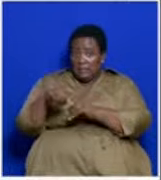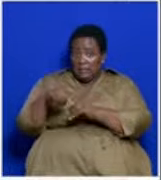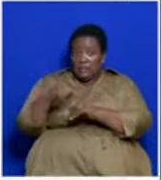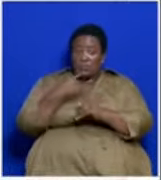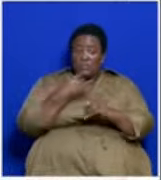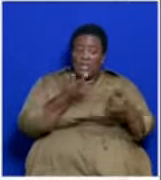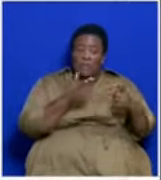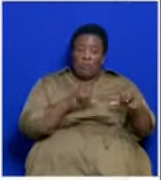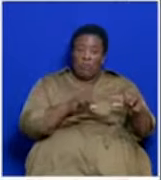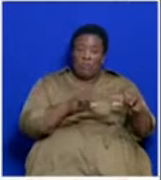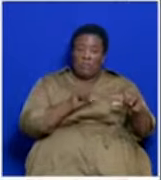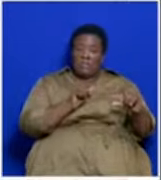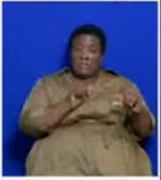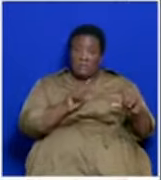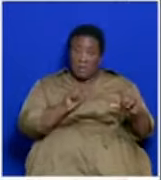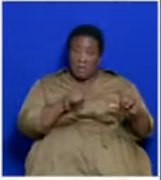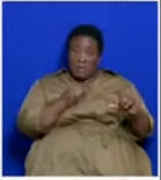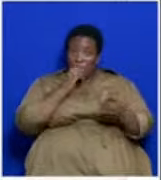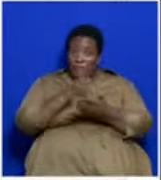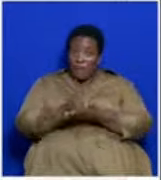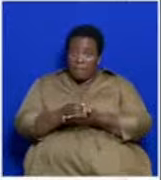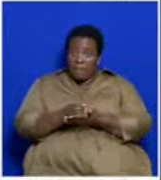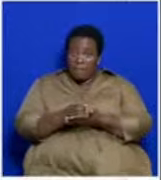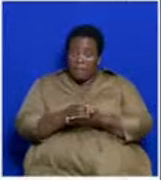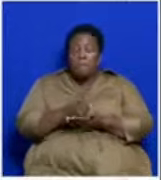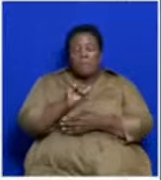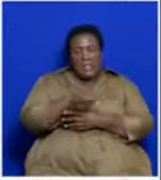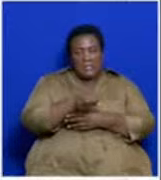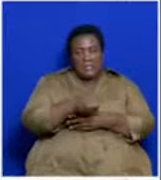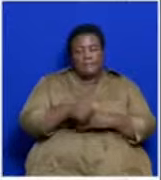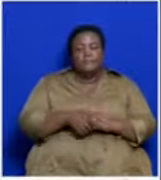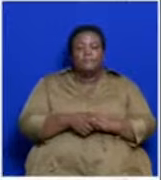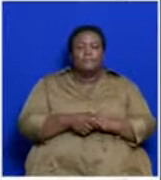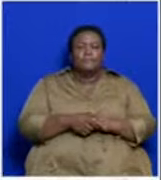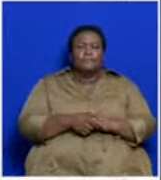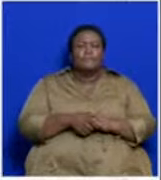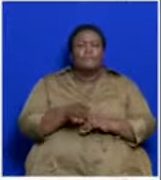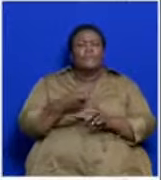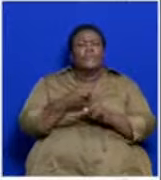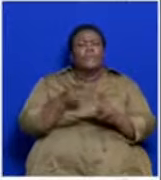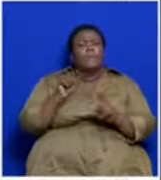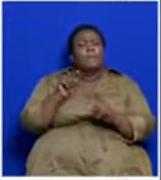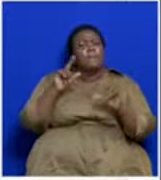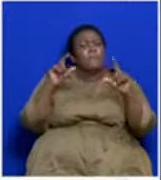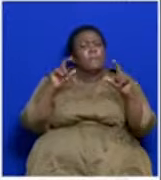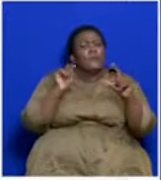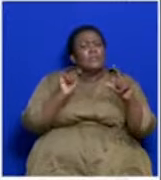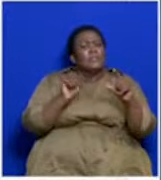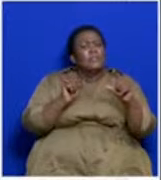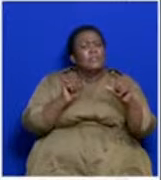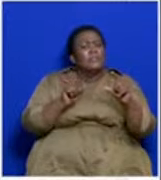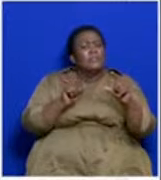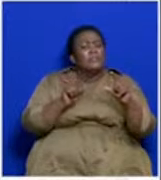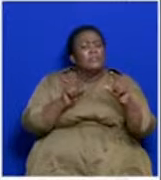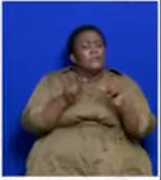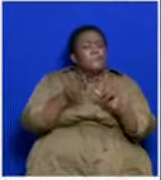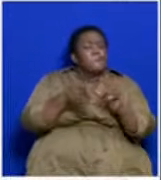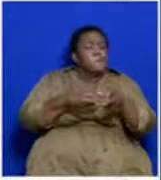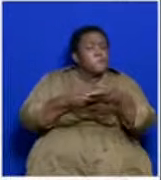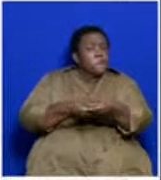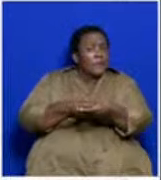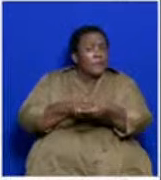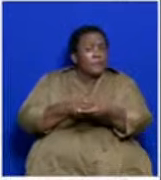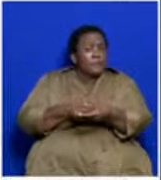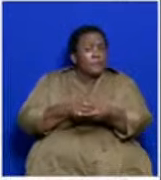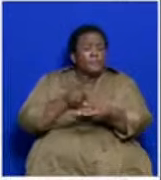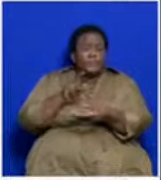Do you confirm? Yes. From these photographs that are in the docket, are you able to say where